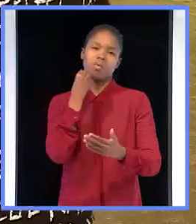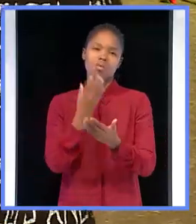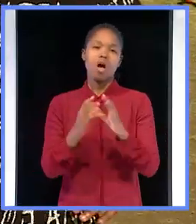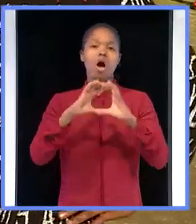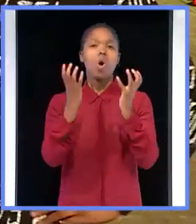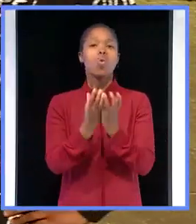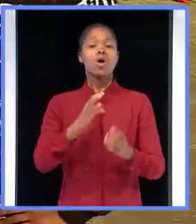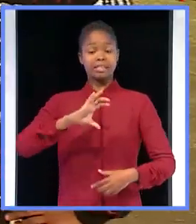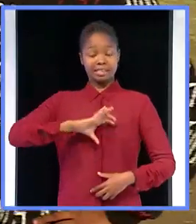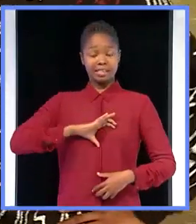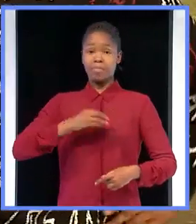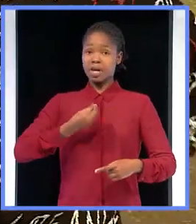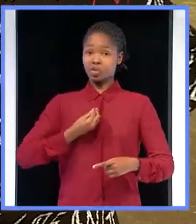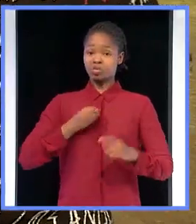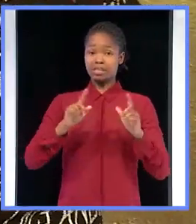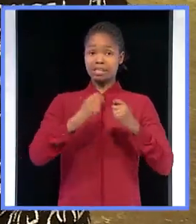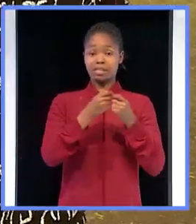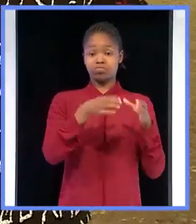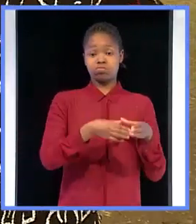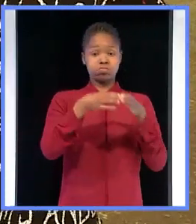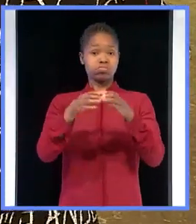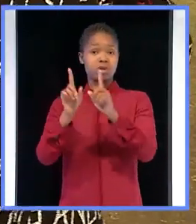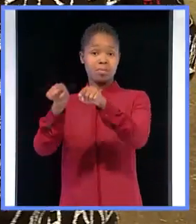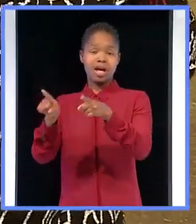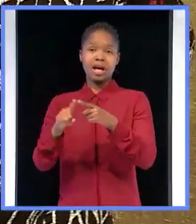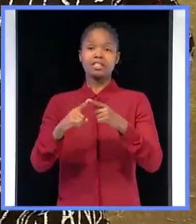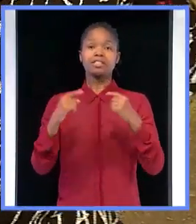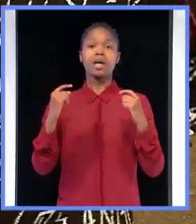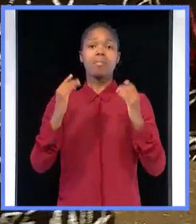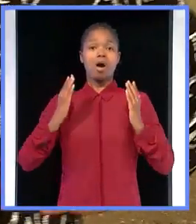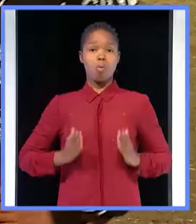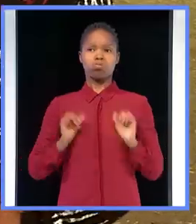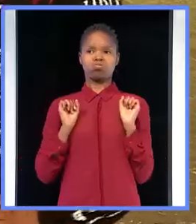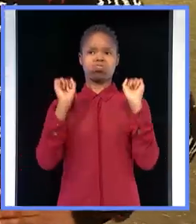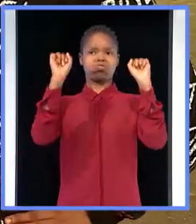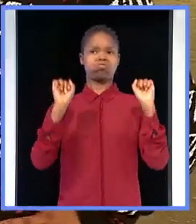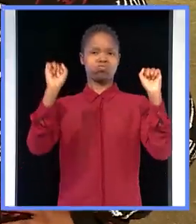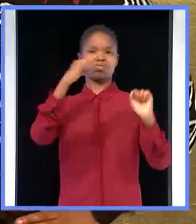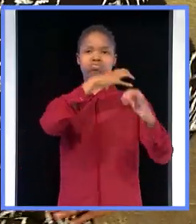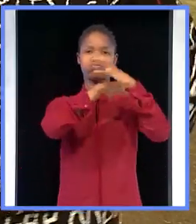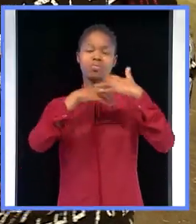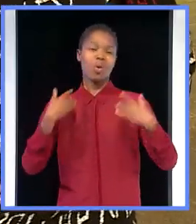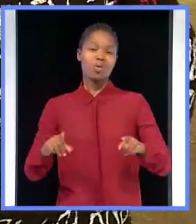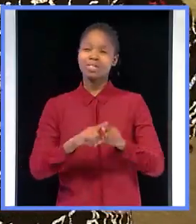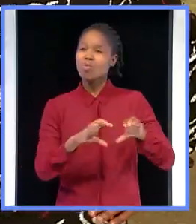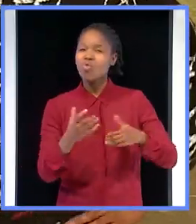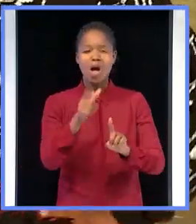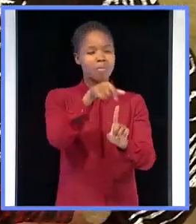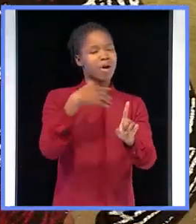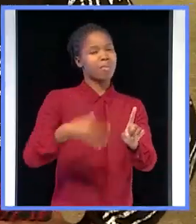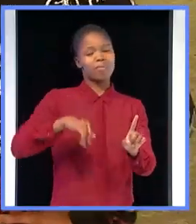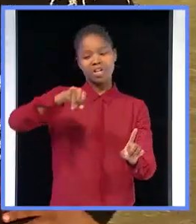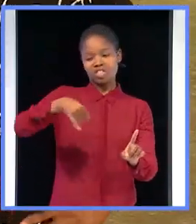are gonna be good with the juniors going La Payana, and again the bodybuilders are gonna be killing it, my man. JP Strydom, fantastic young